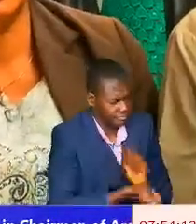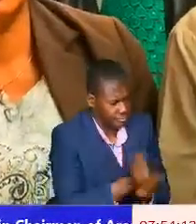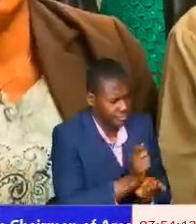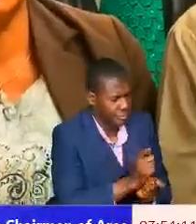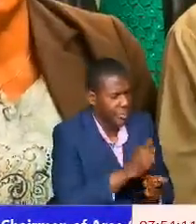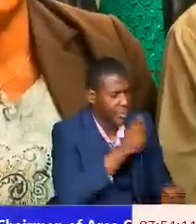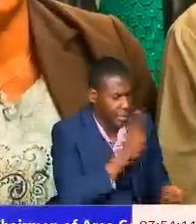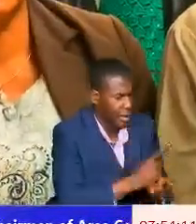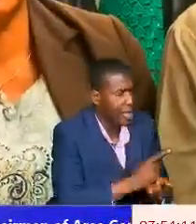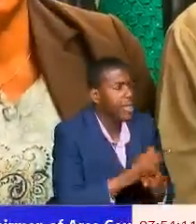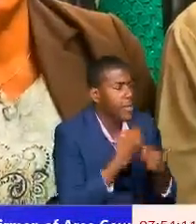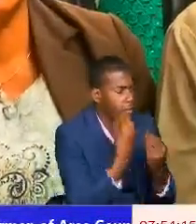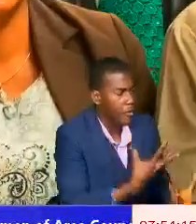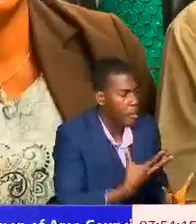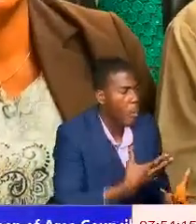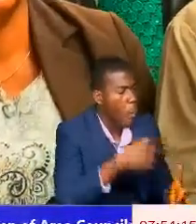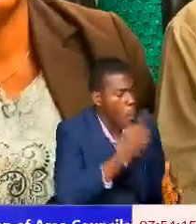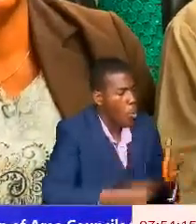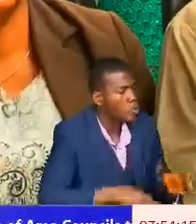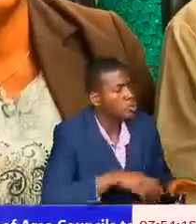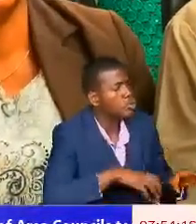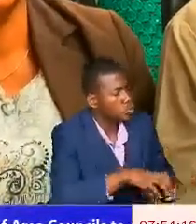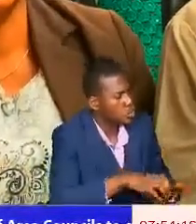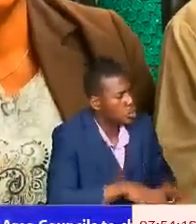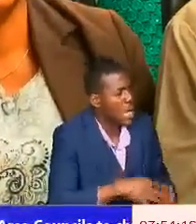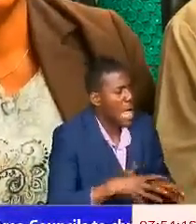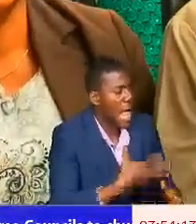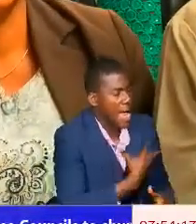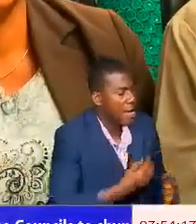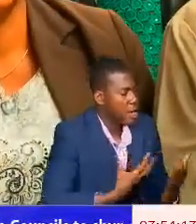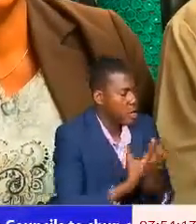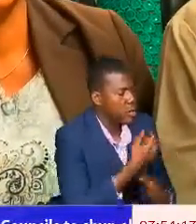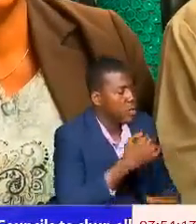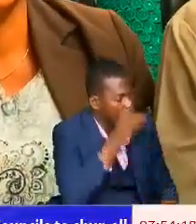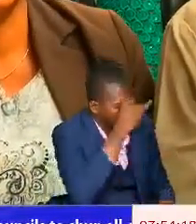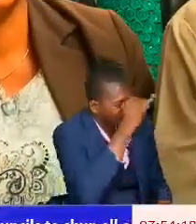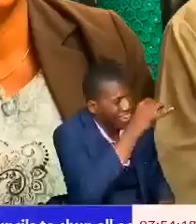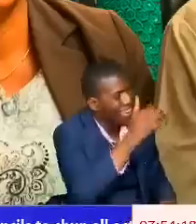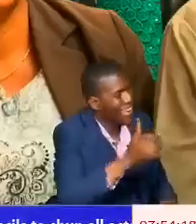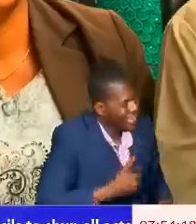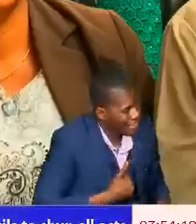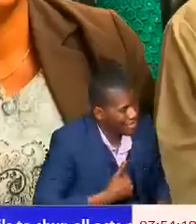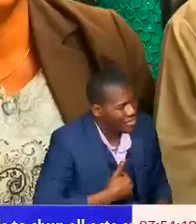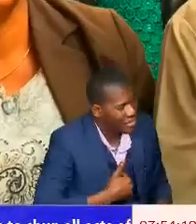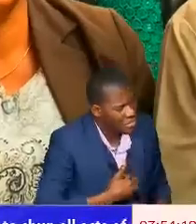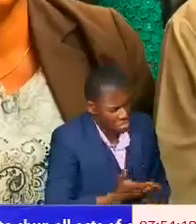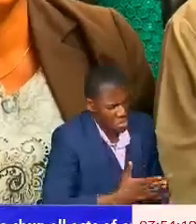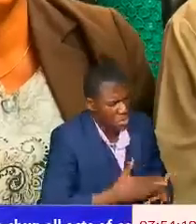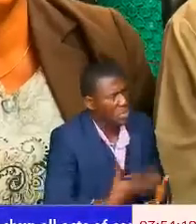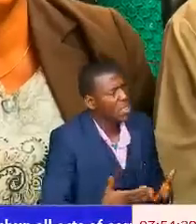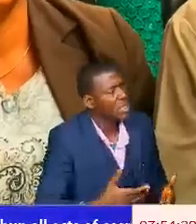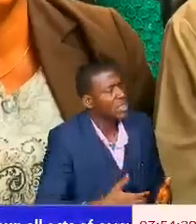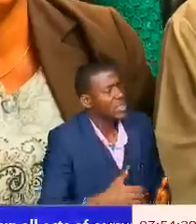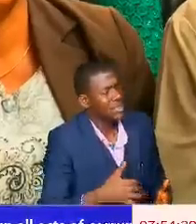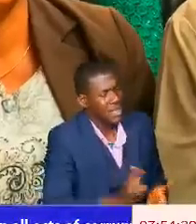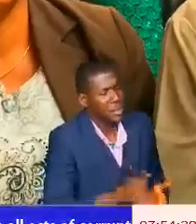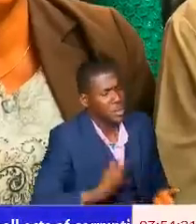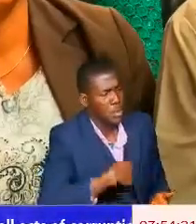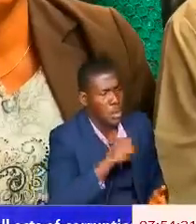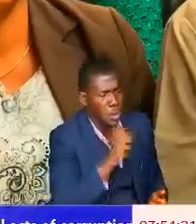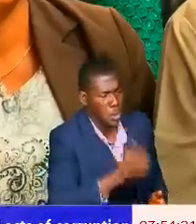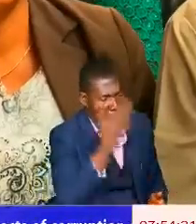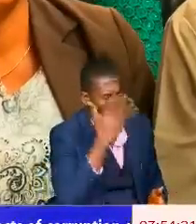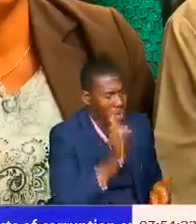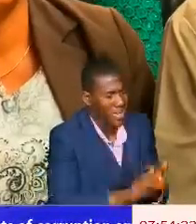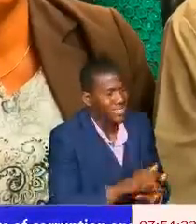what thing they do. How then they do, and new ideas where they get for table. Something where we know, sir, when they do, they go tell us today.